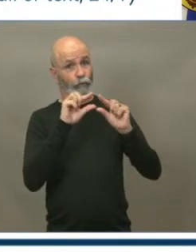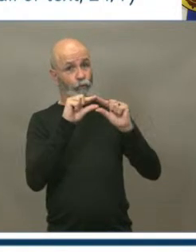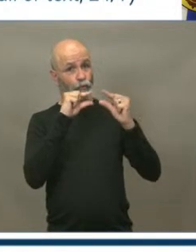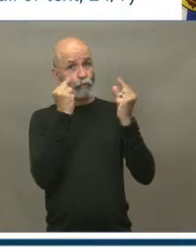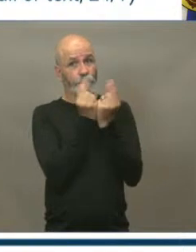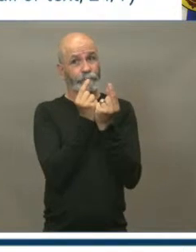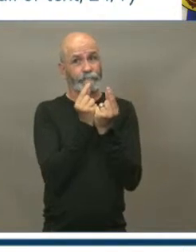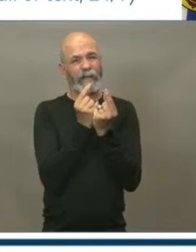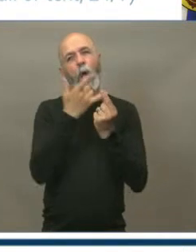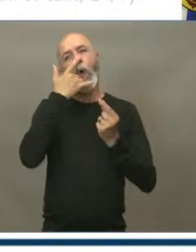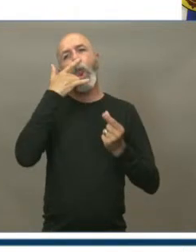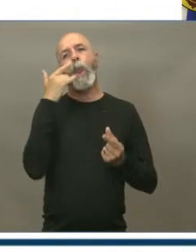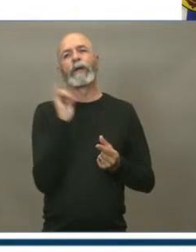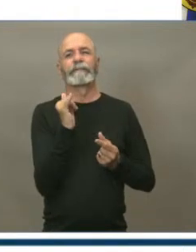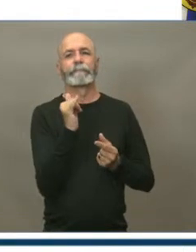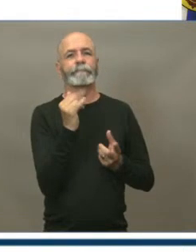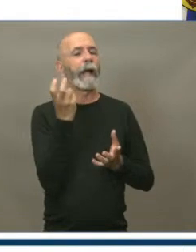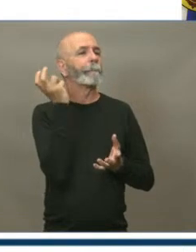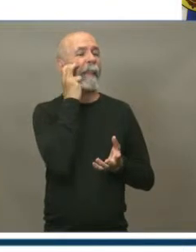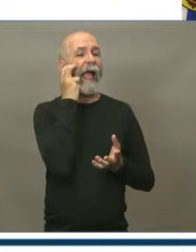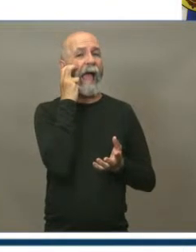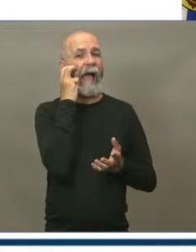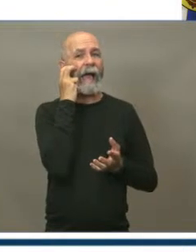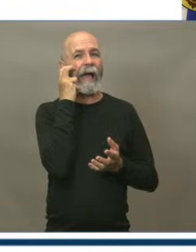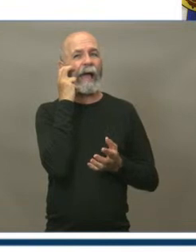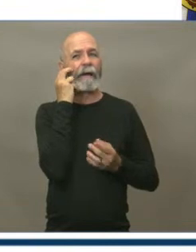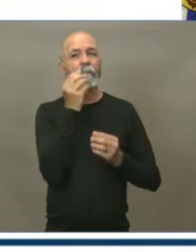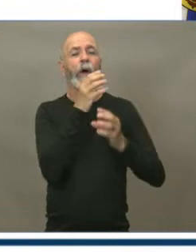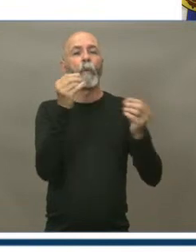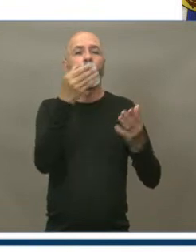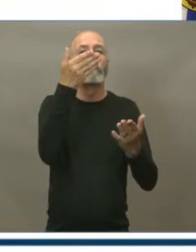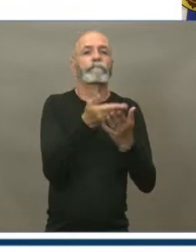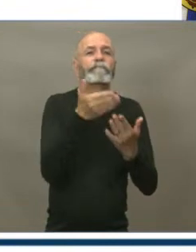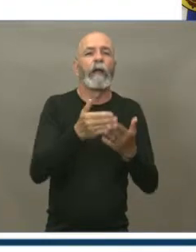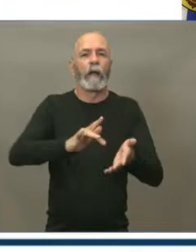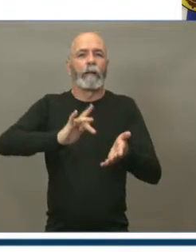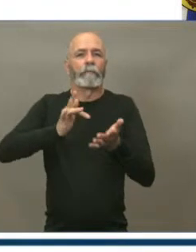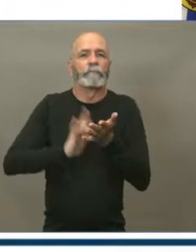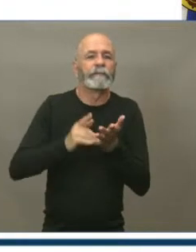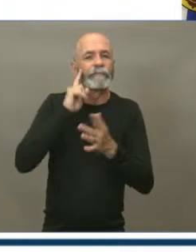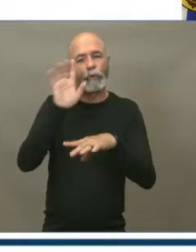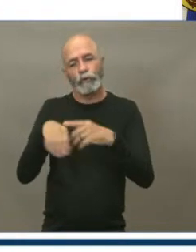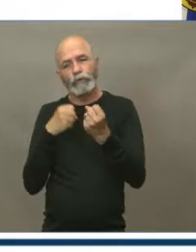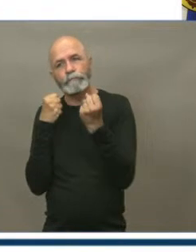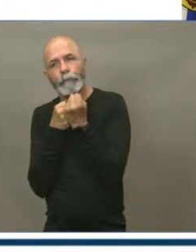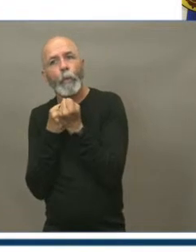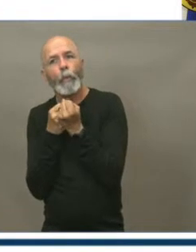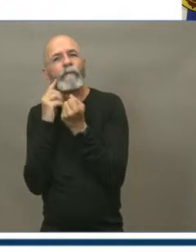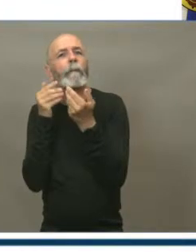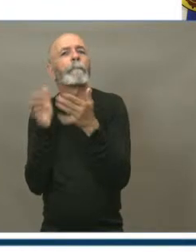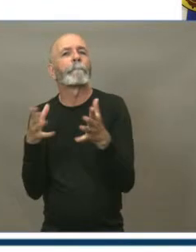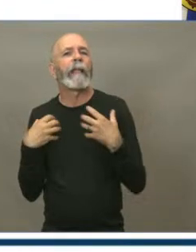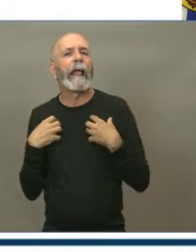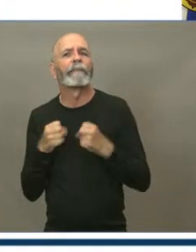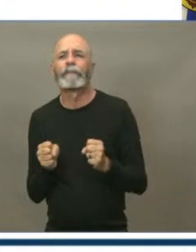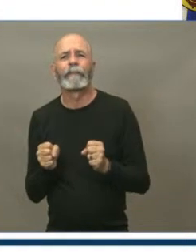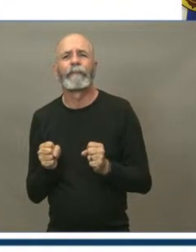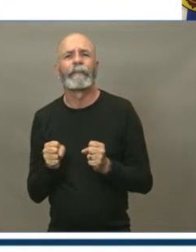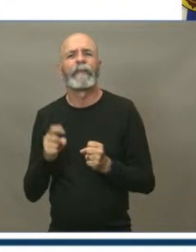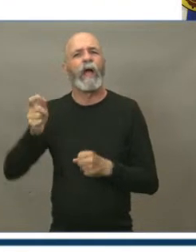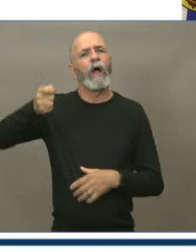the scientific and medical evidence used to support public health restrictions. I'm just wondering your reaction to what the judge